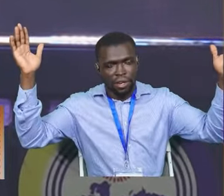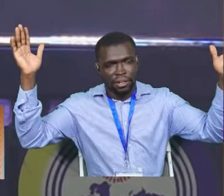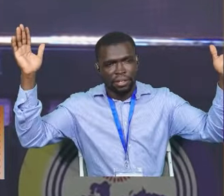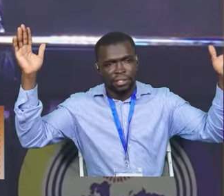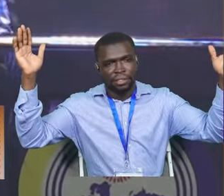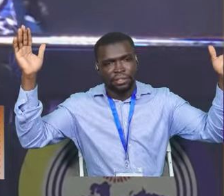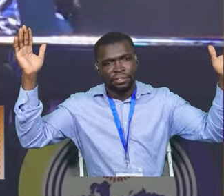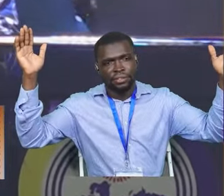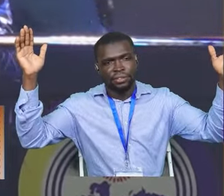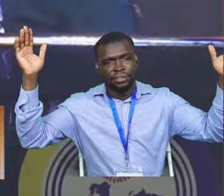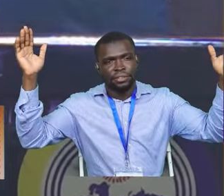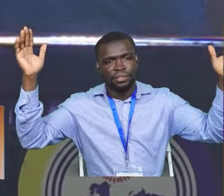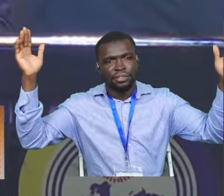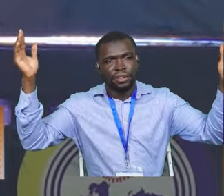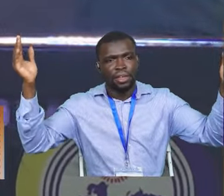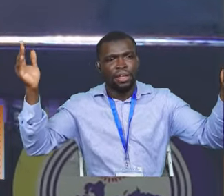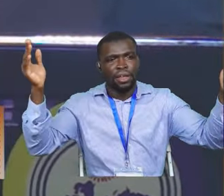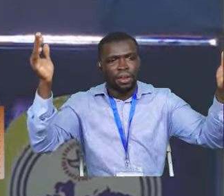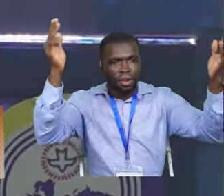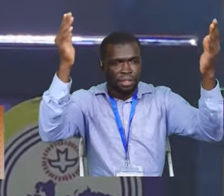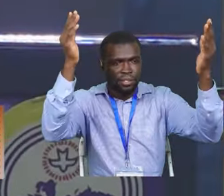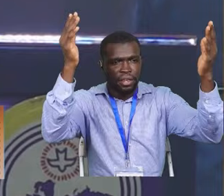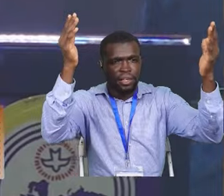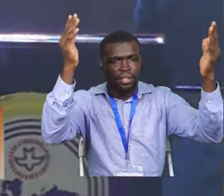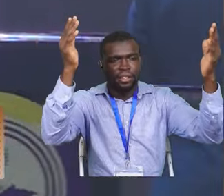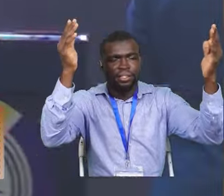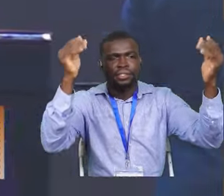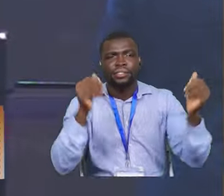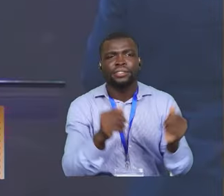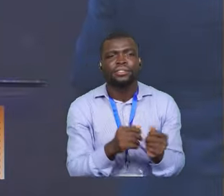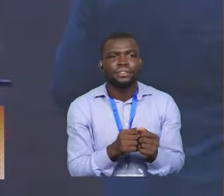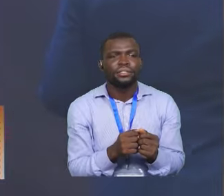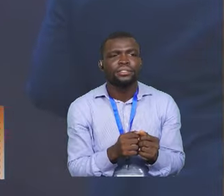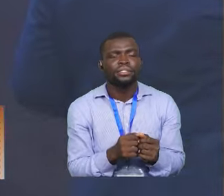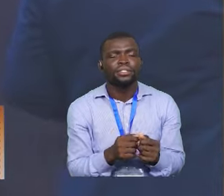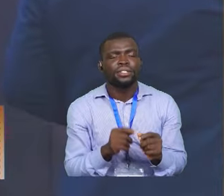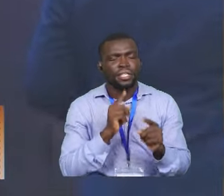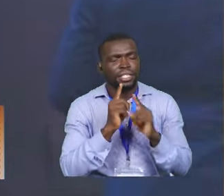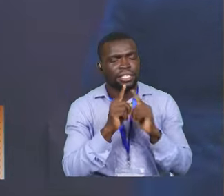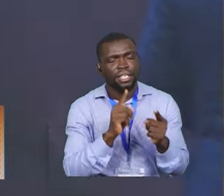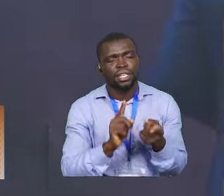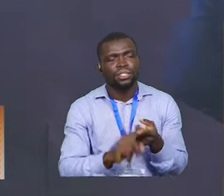You can lift your hands up wherever you are.